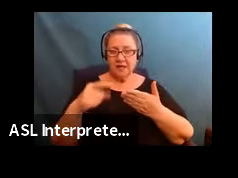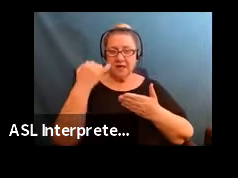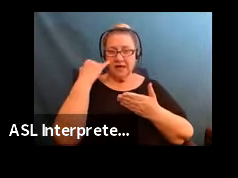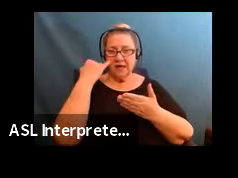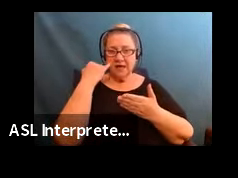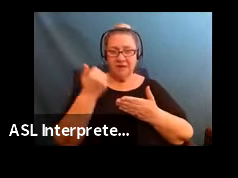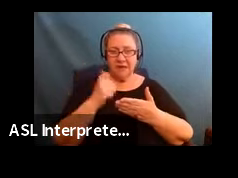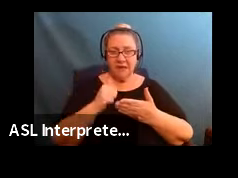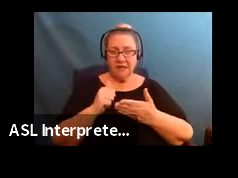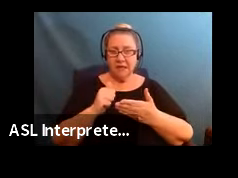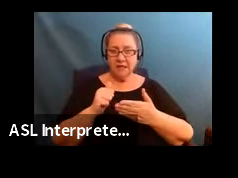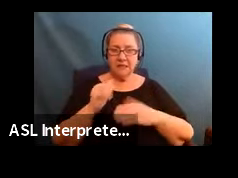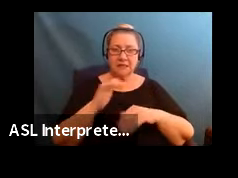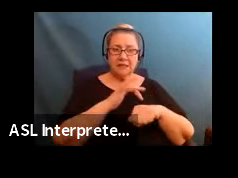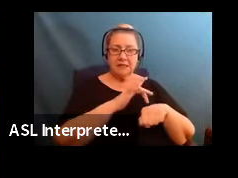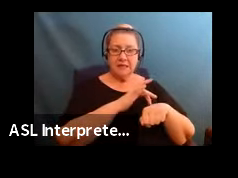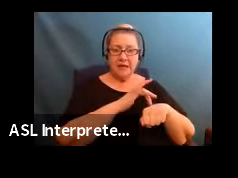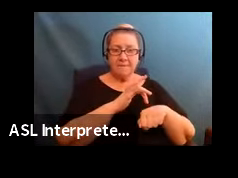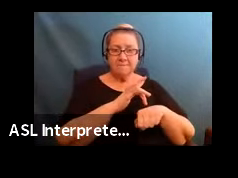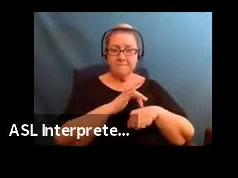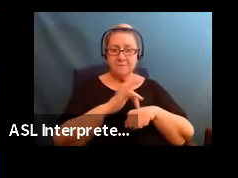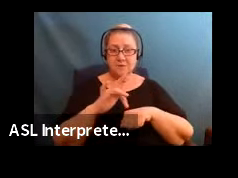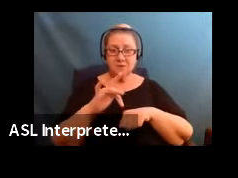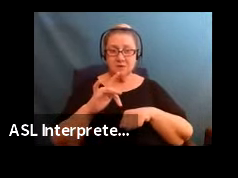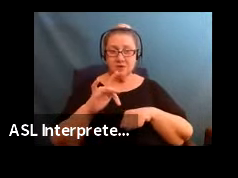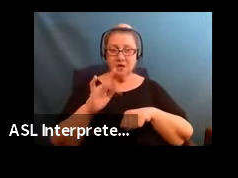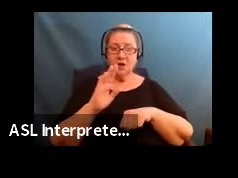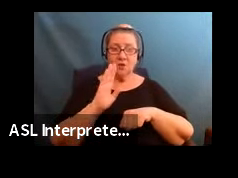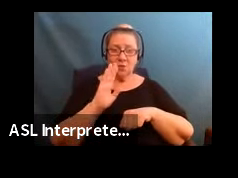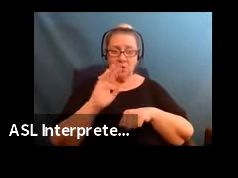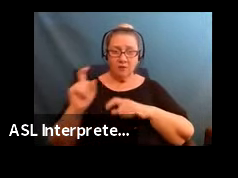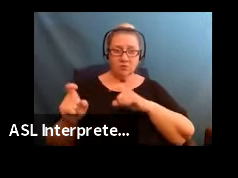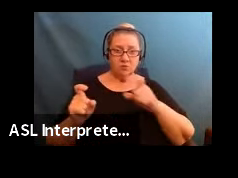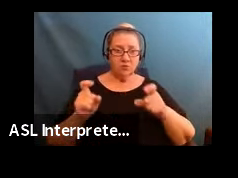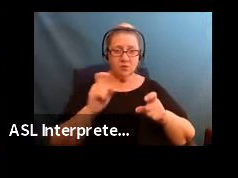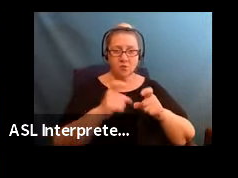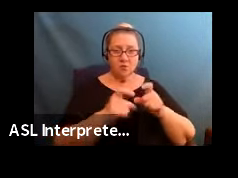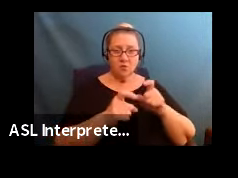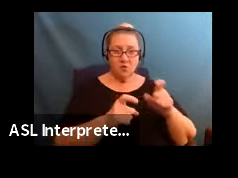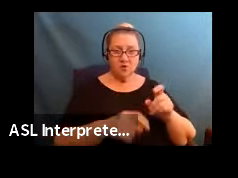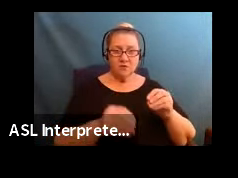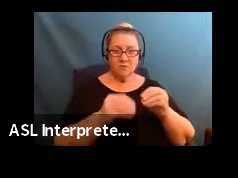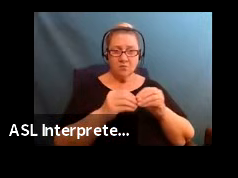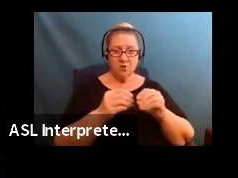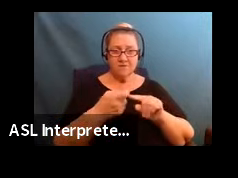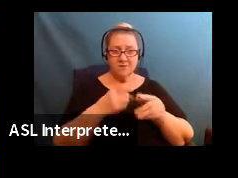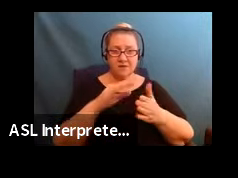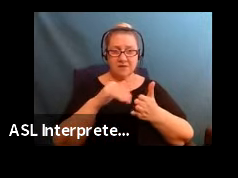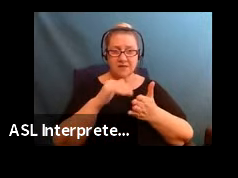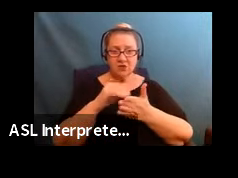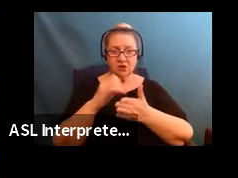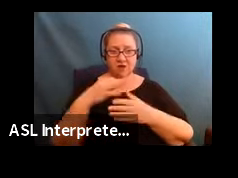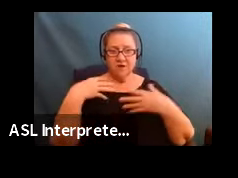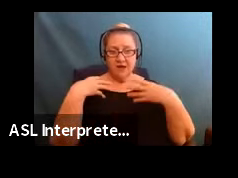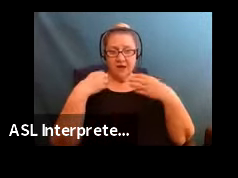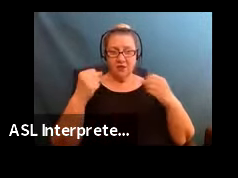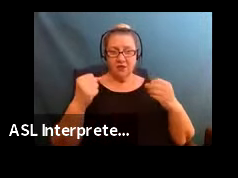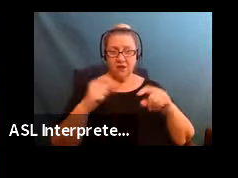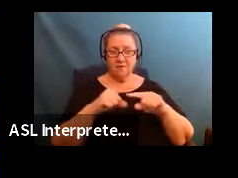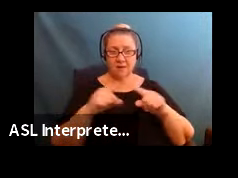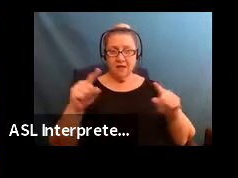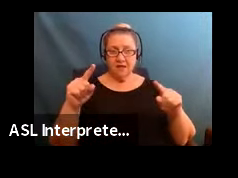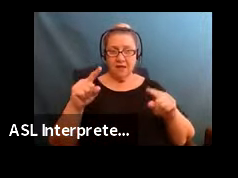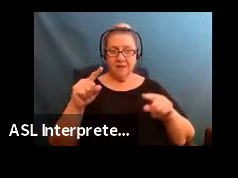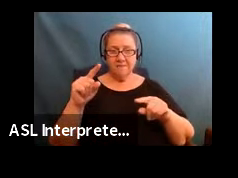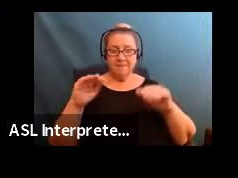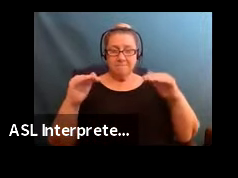be some more awards through the Center at Sierra Health, but it will be the balance is small at